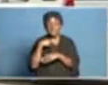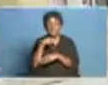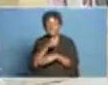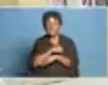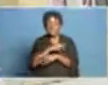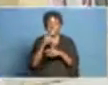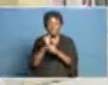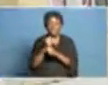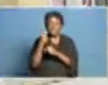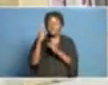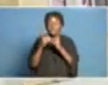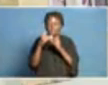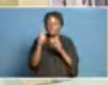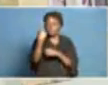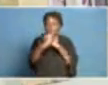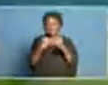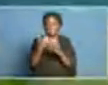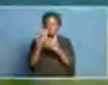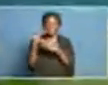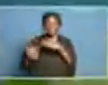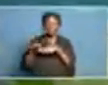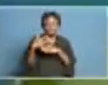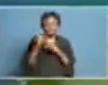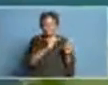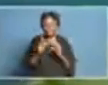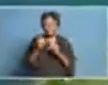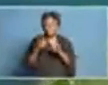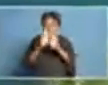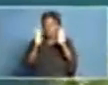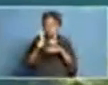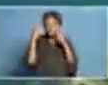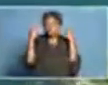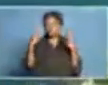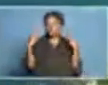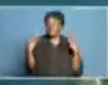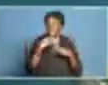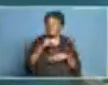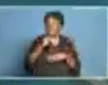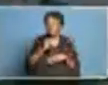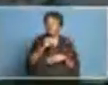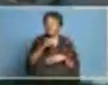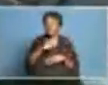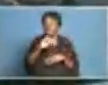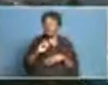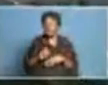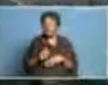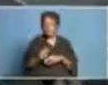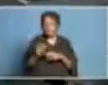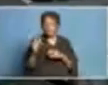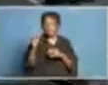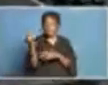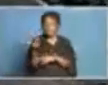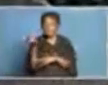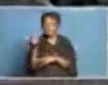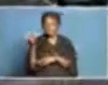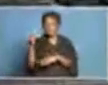a year ago to a proposal to open Wendy's and Marco's Pizza franchises in the former Scotiabank building on Paradise Island,